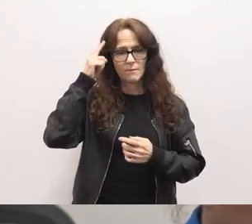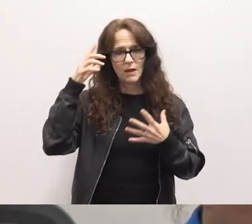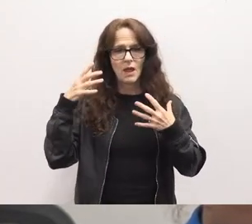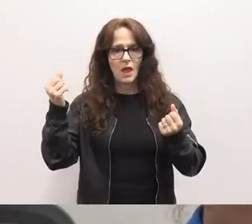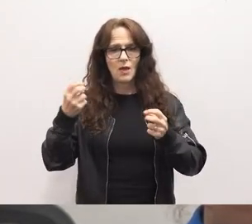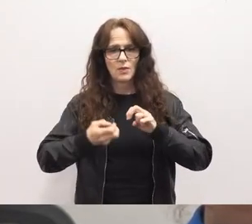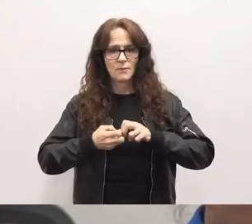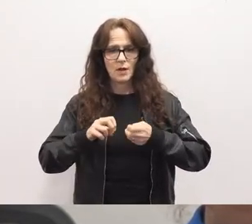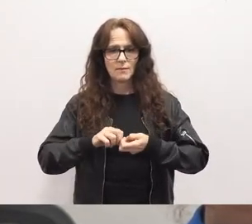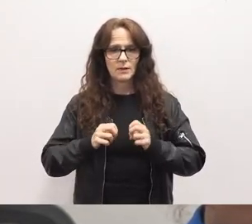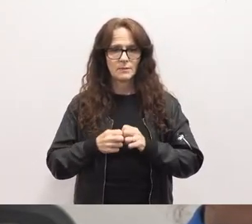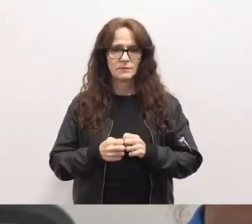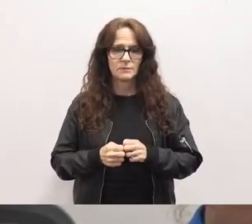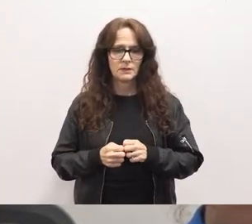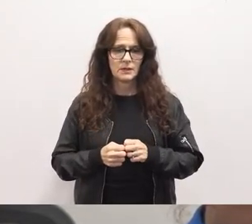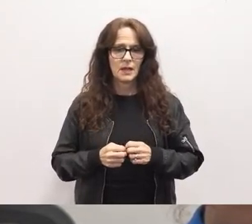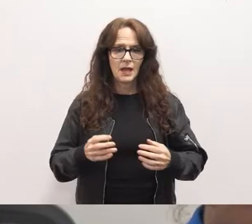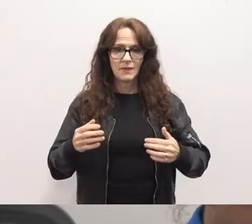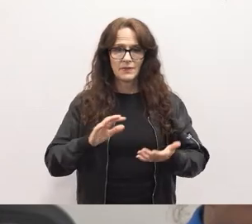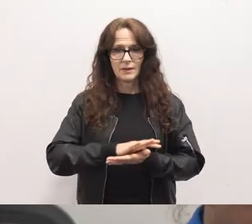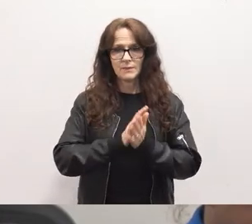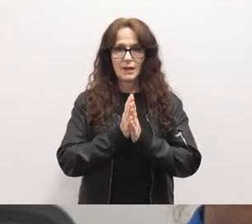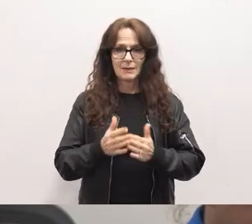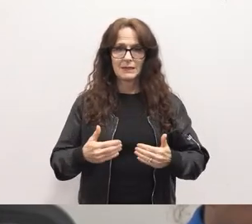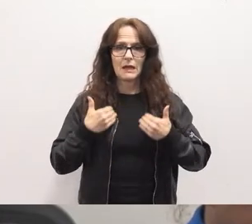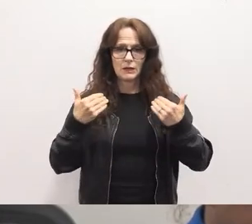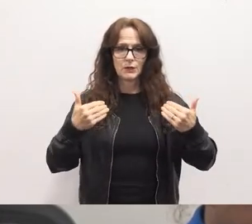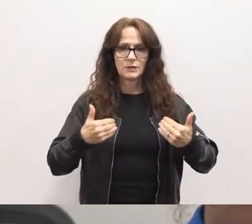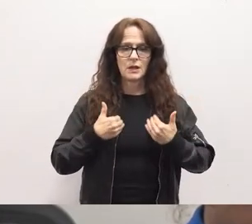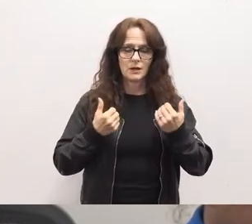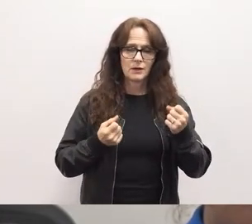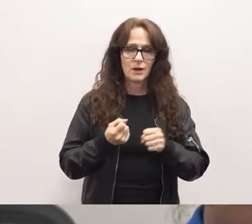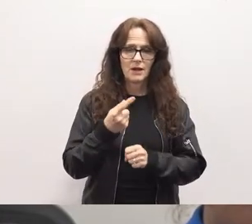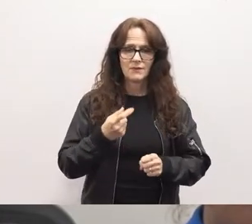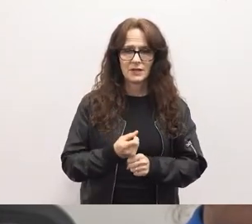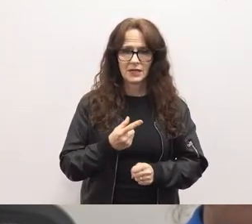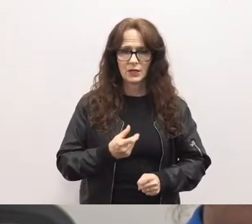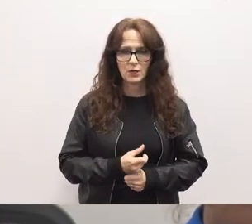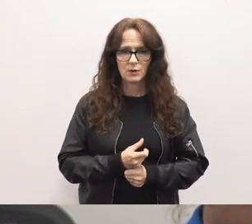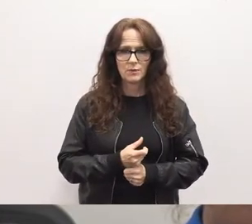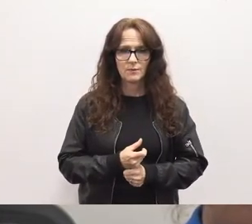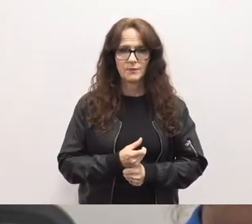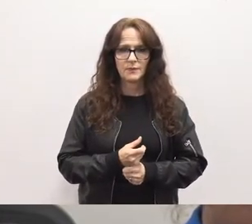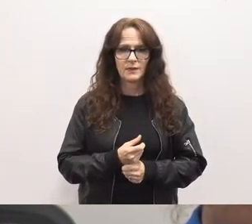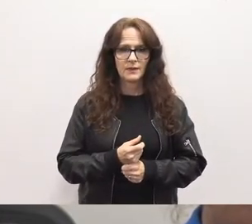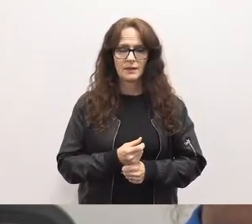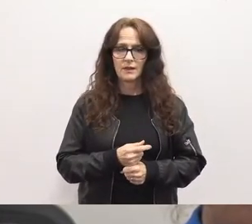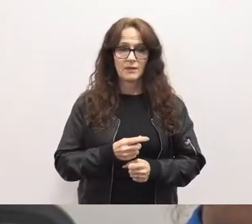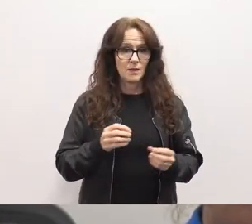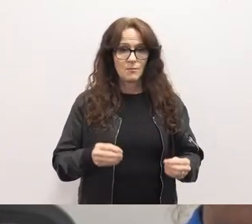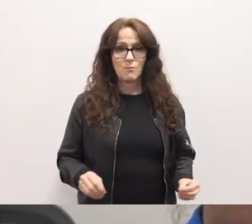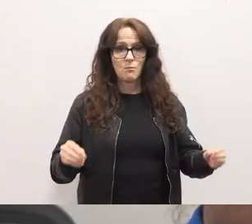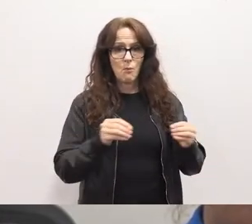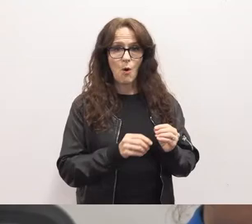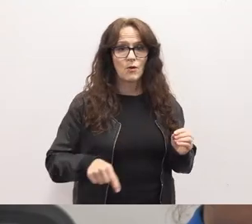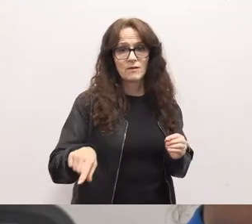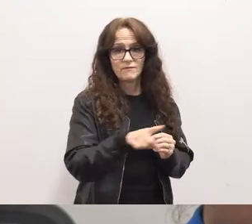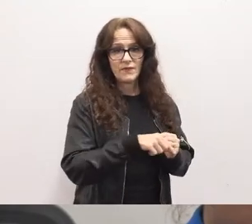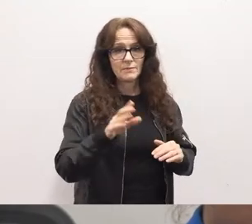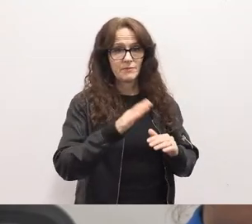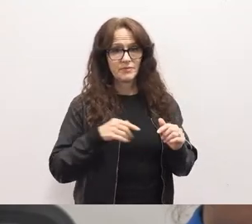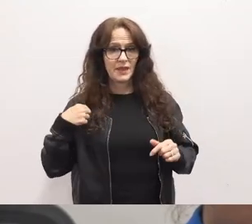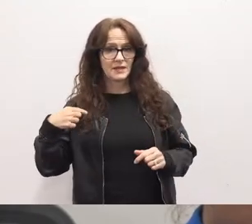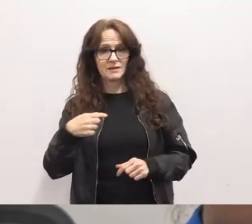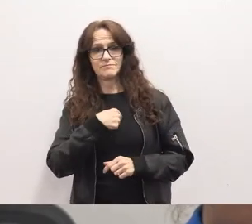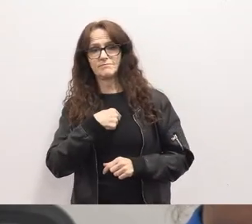and we're getting them younger and younger each year. And we are outnumbered.